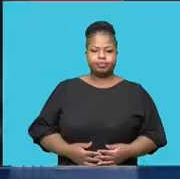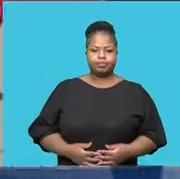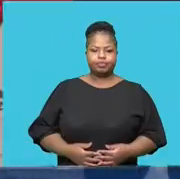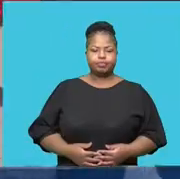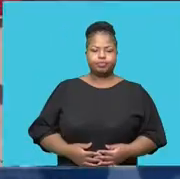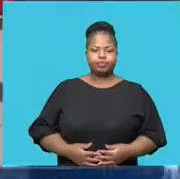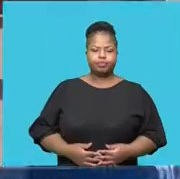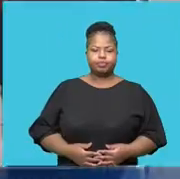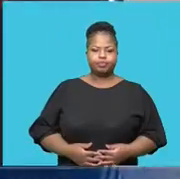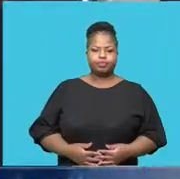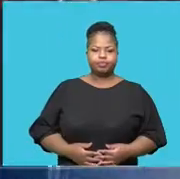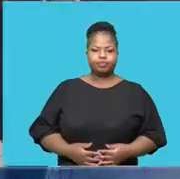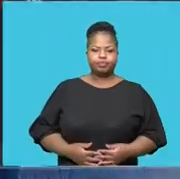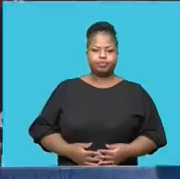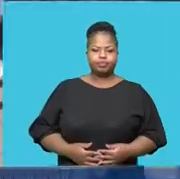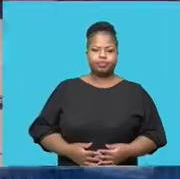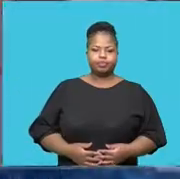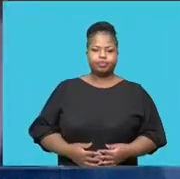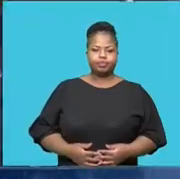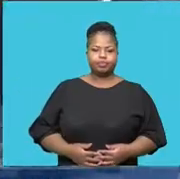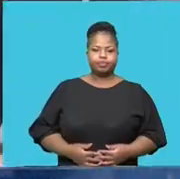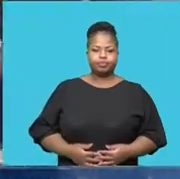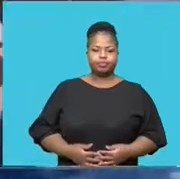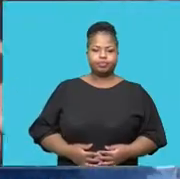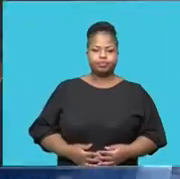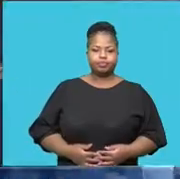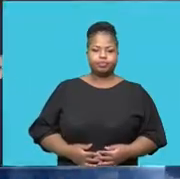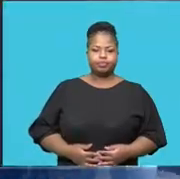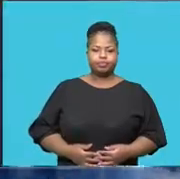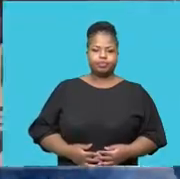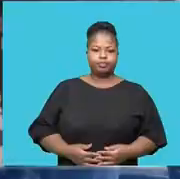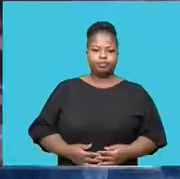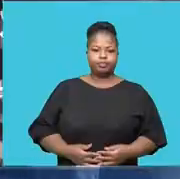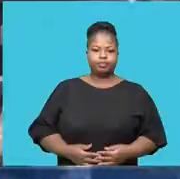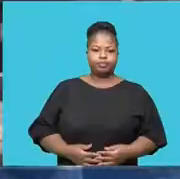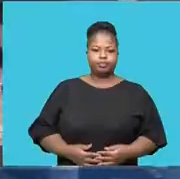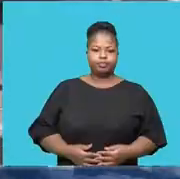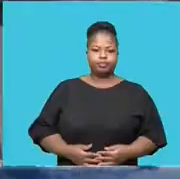Ezindabeni zeSoweto TV, ngingujabulani Ntsele, ngiseCenturion.